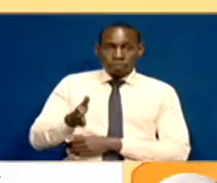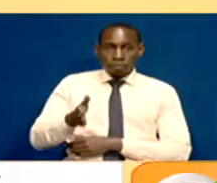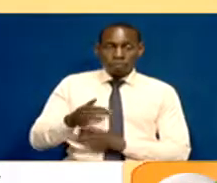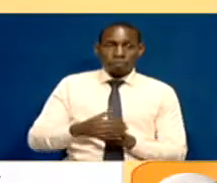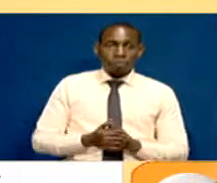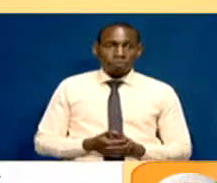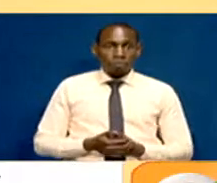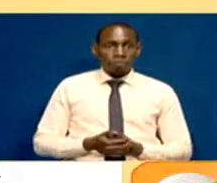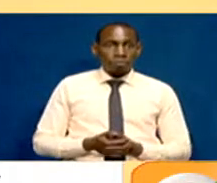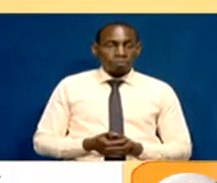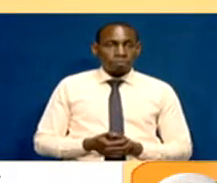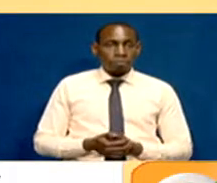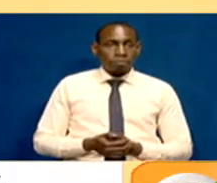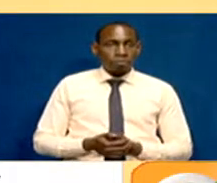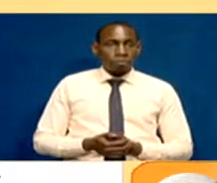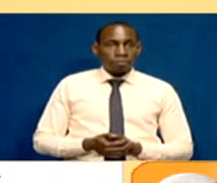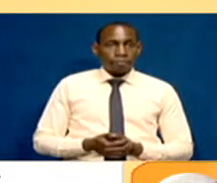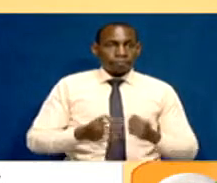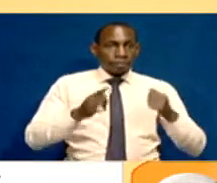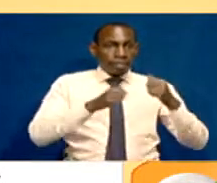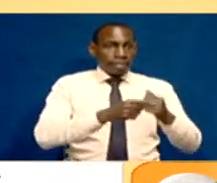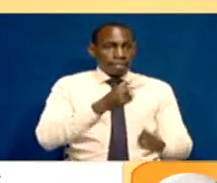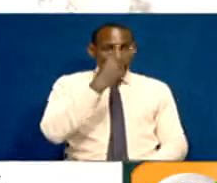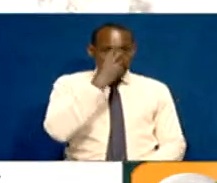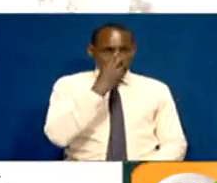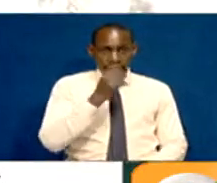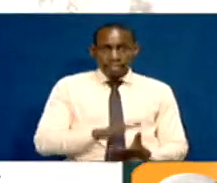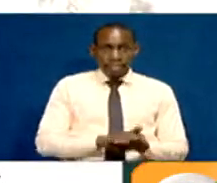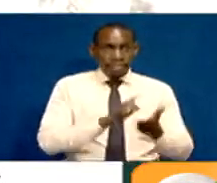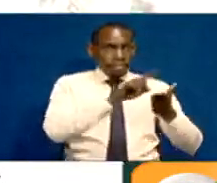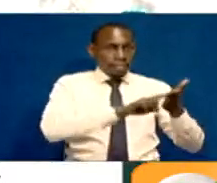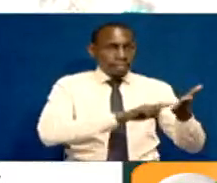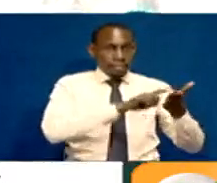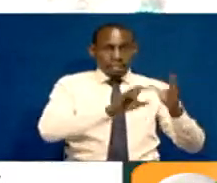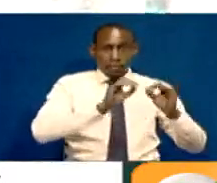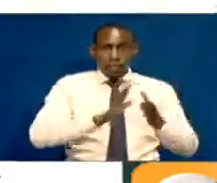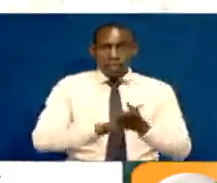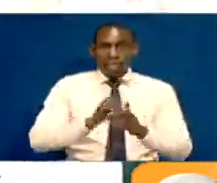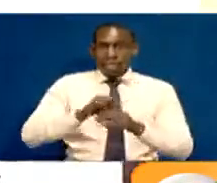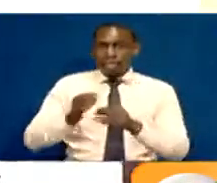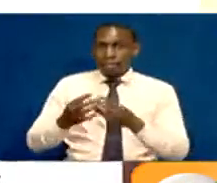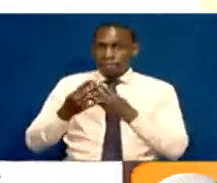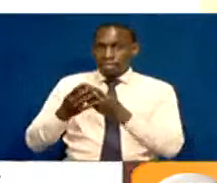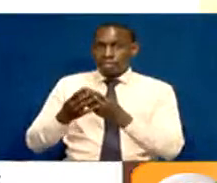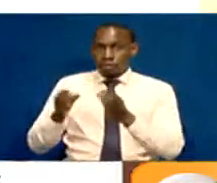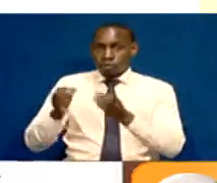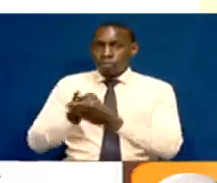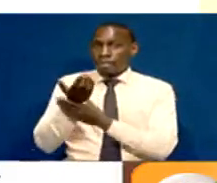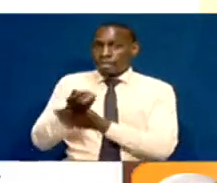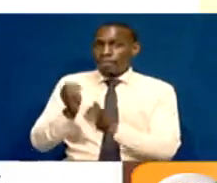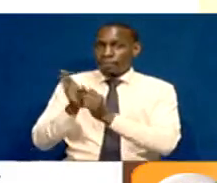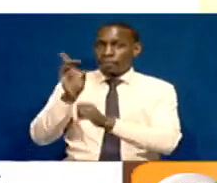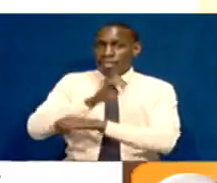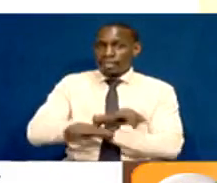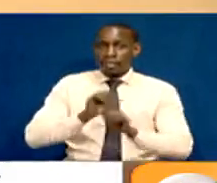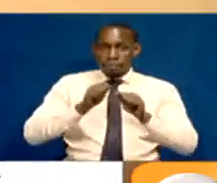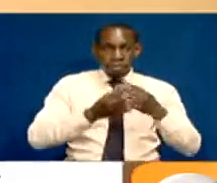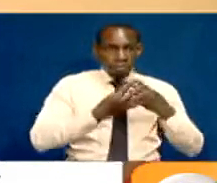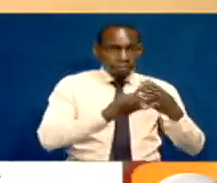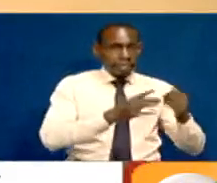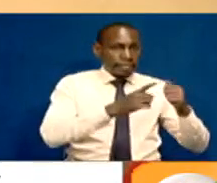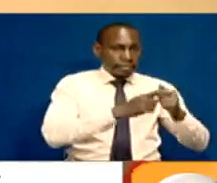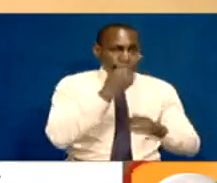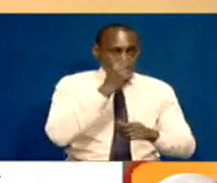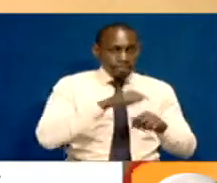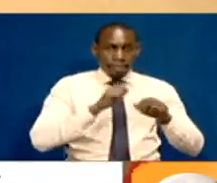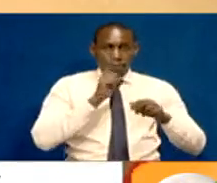Ndegwa. The six were, however, not charged after the prosecution side requested for 14 days to detain them as